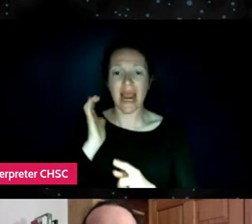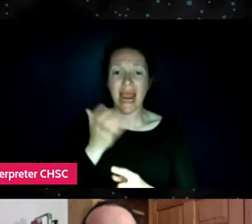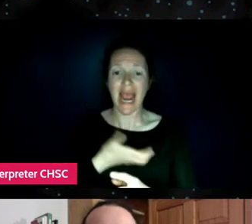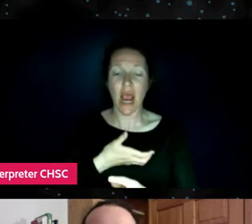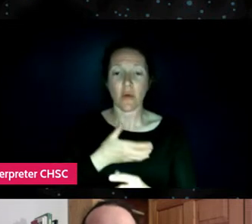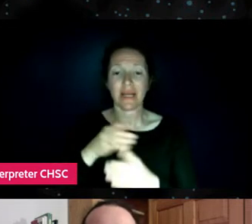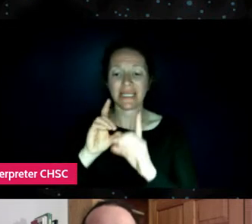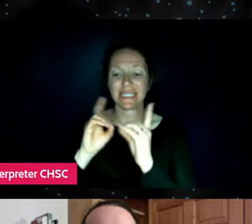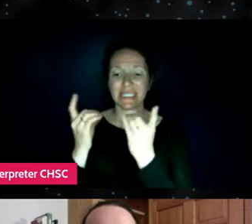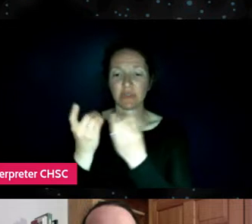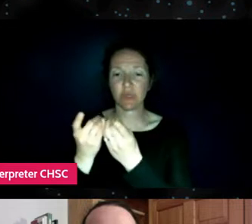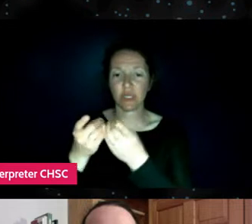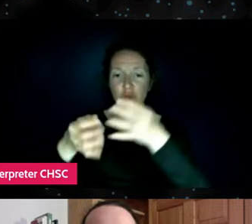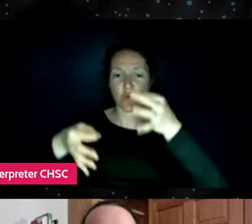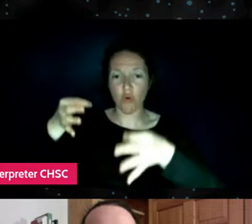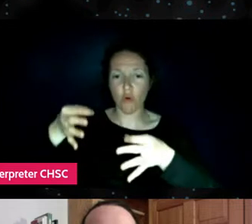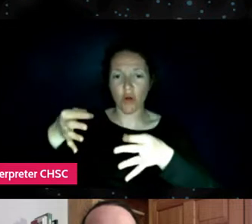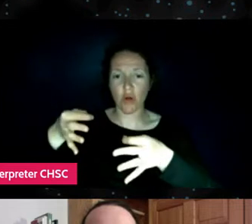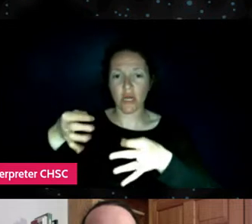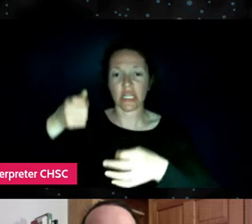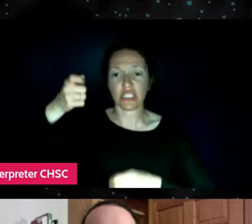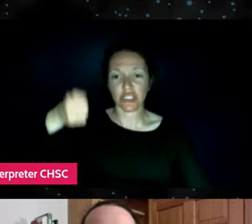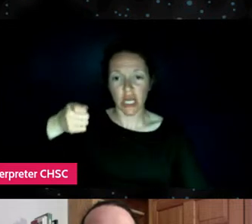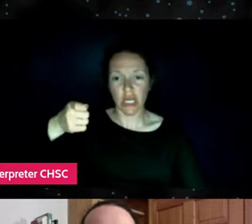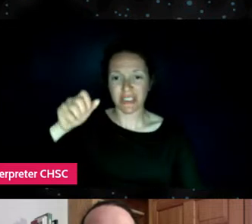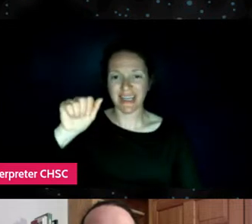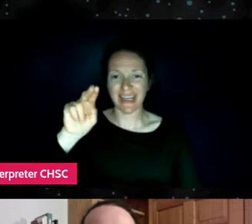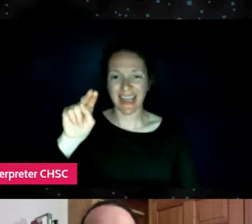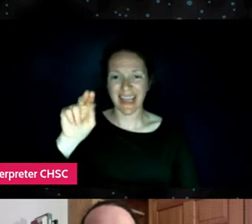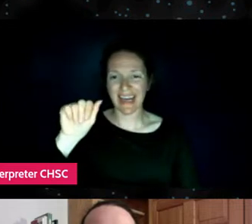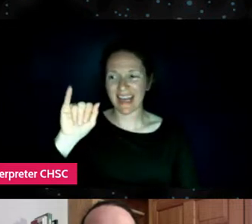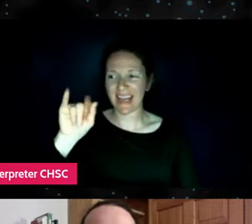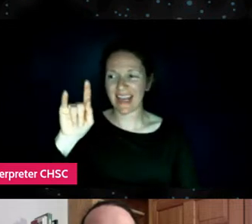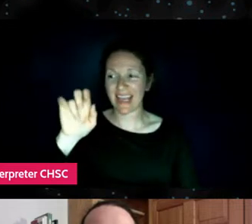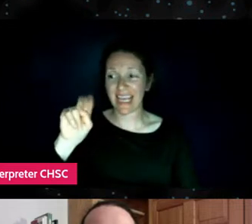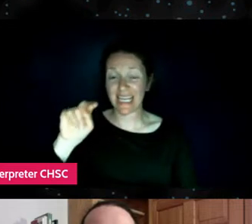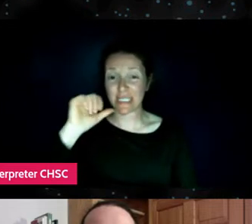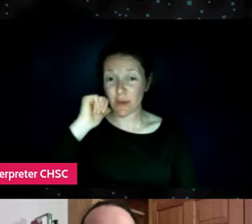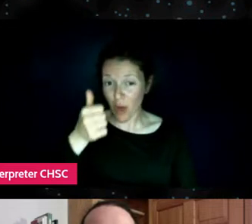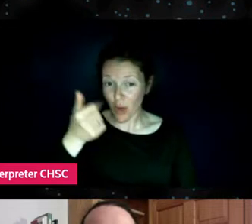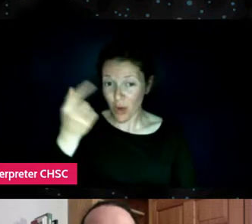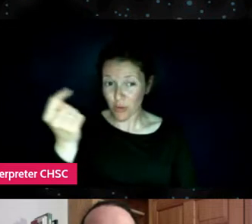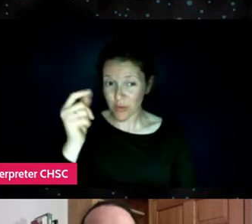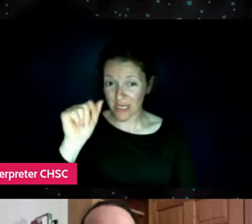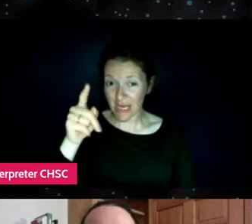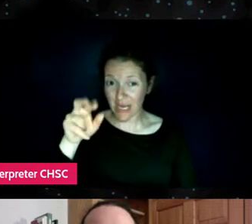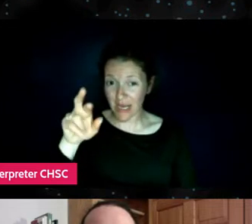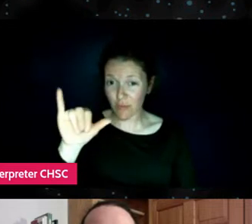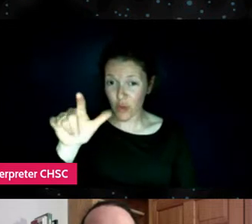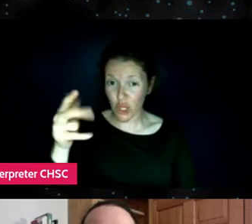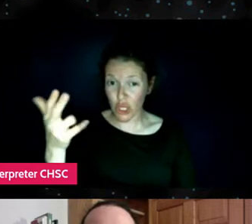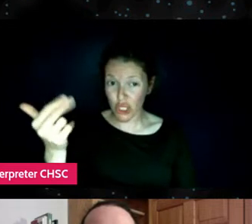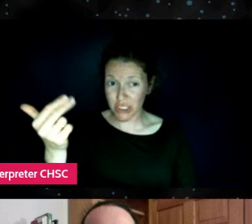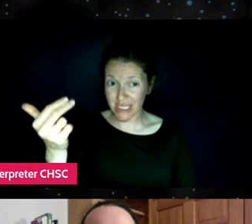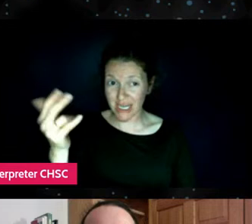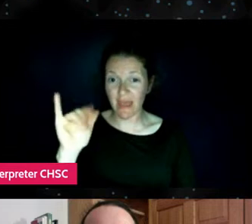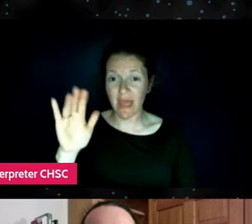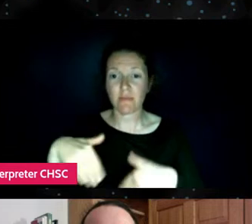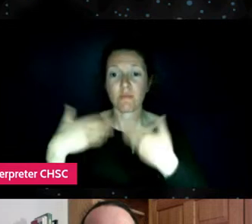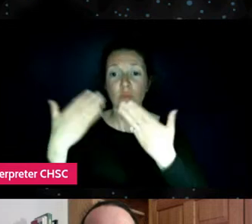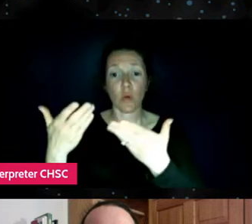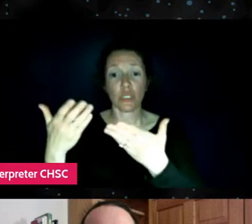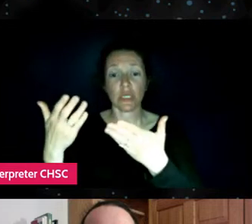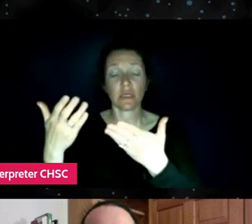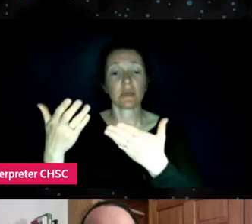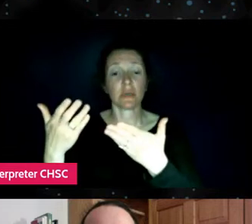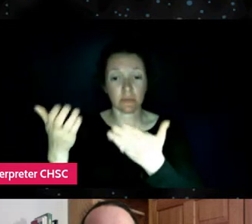Eugene. Tomorrow, Tuesday, April 13, that motion will be briefed, and